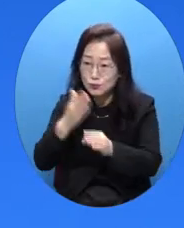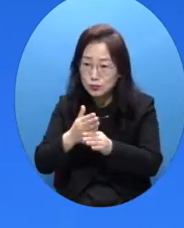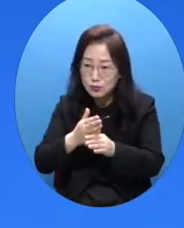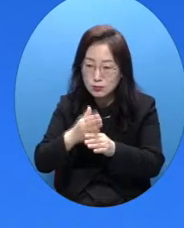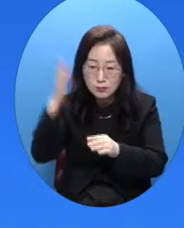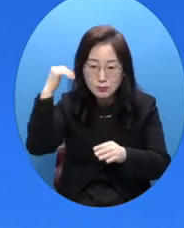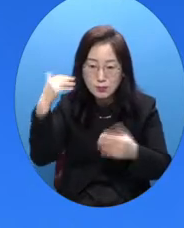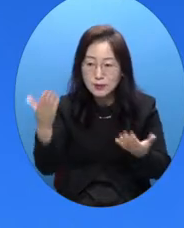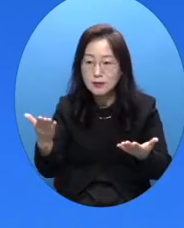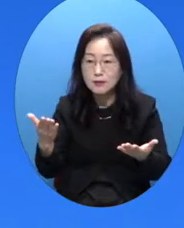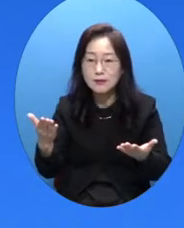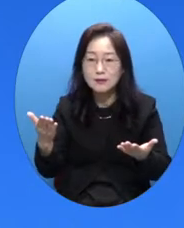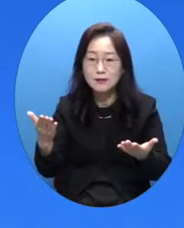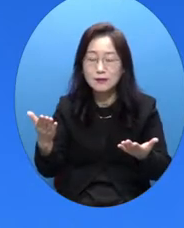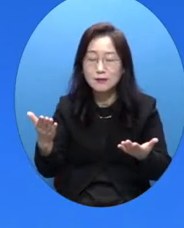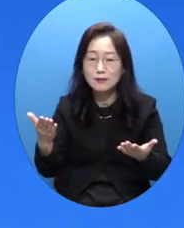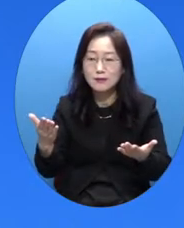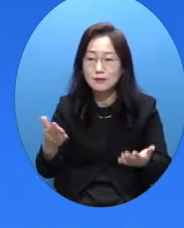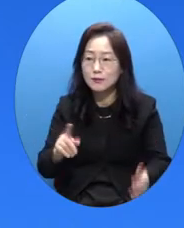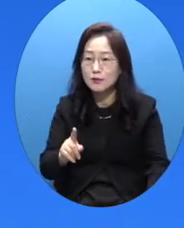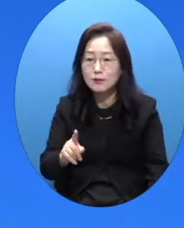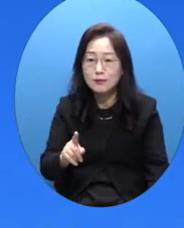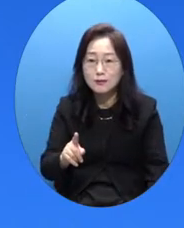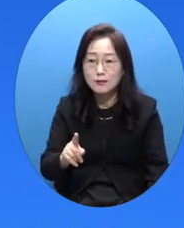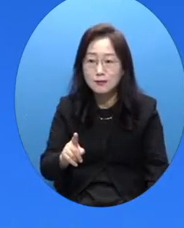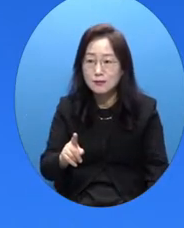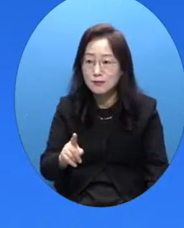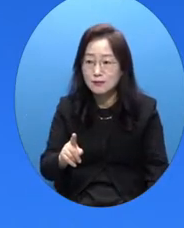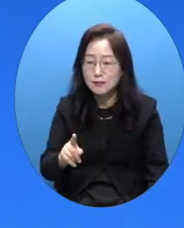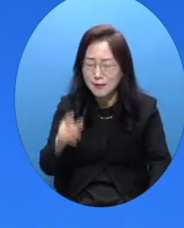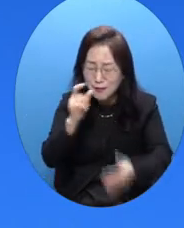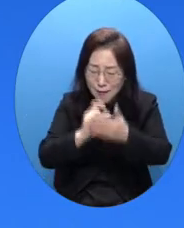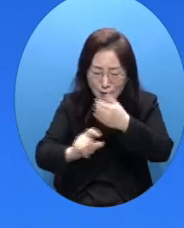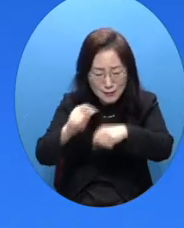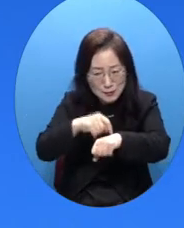so Joseph kept waiting in the prison